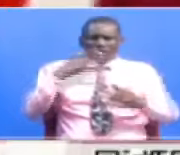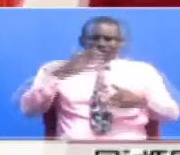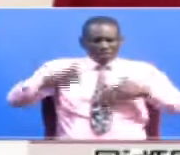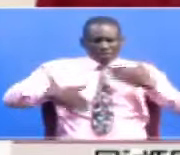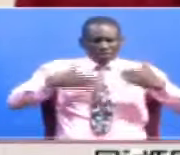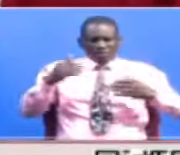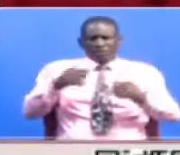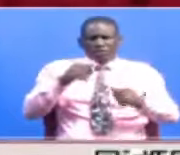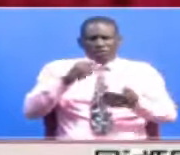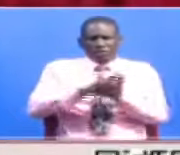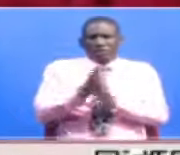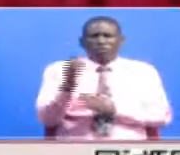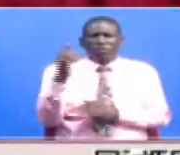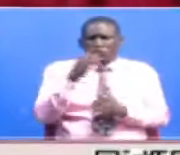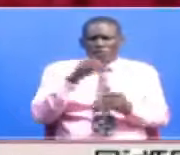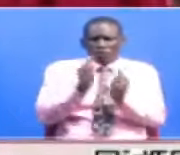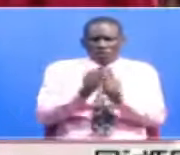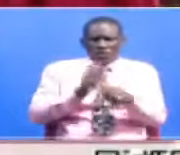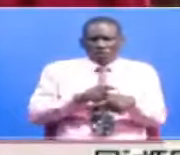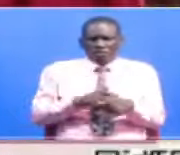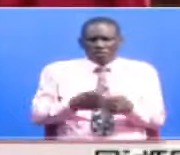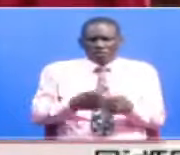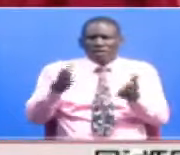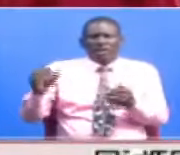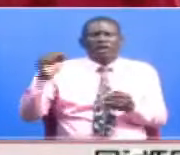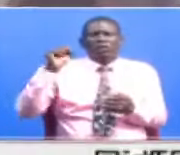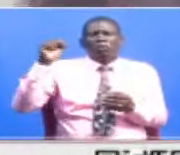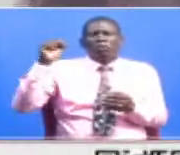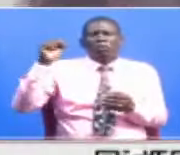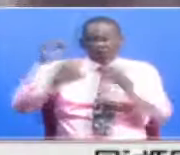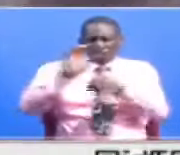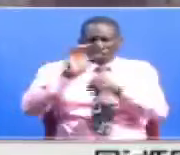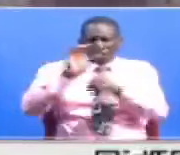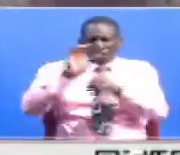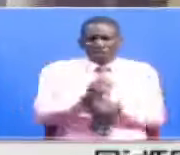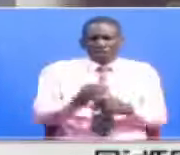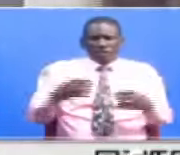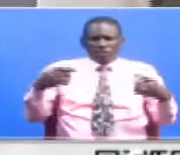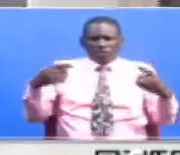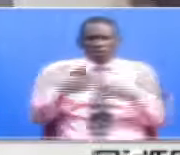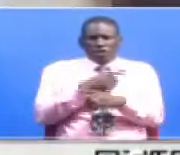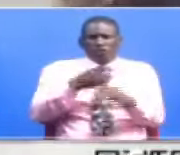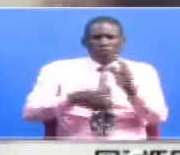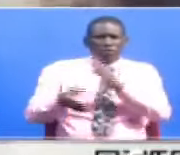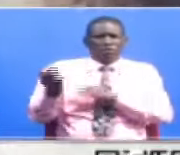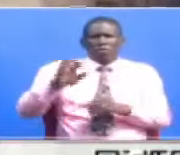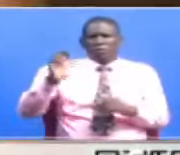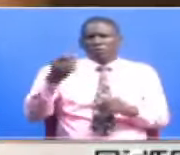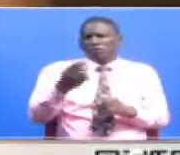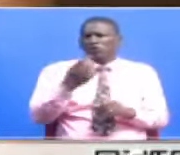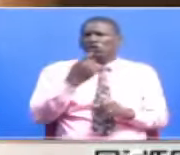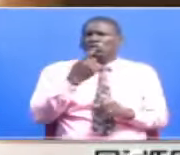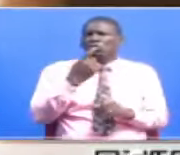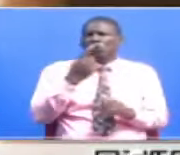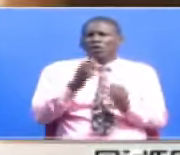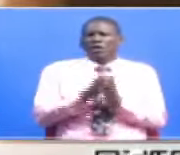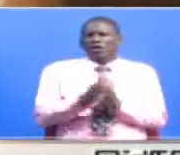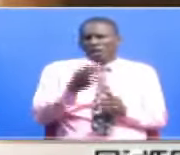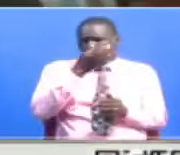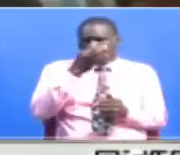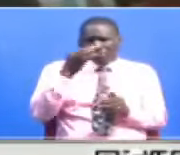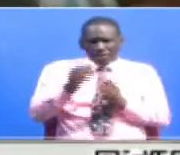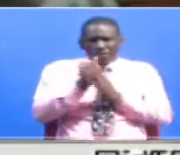habit that has been getting worse over time. The current politicking in church is a sharp contrast of the late presidents Daniel Moi and